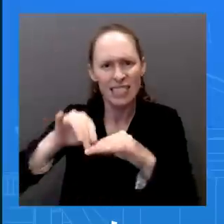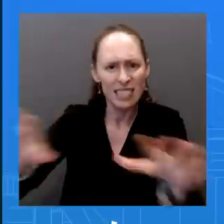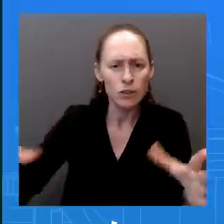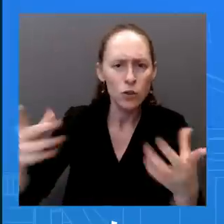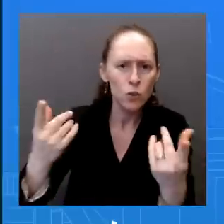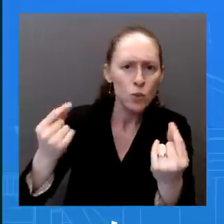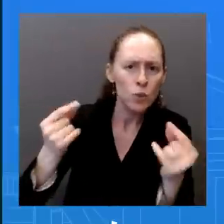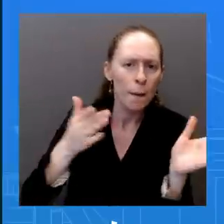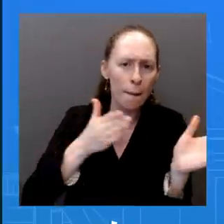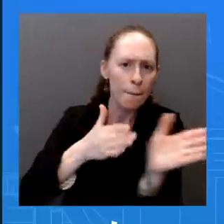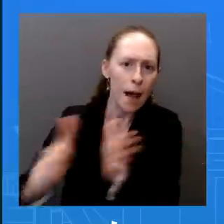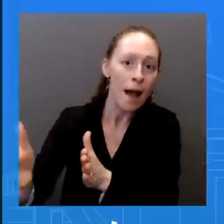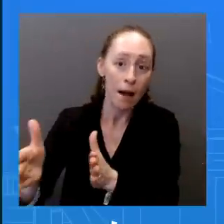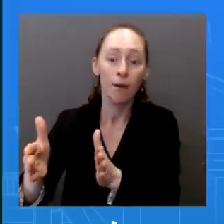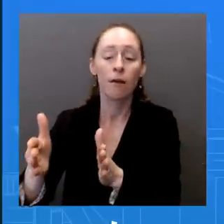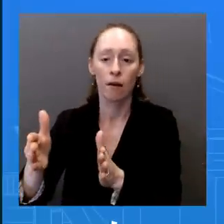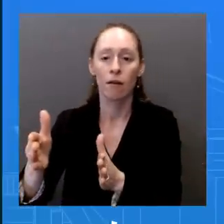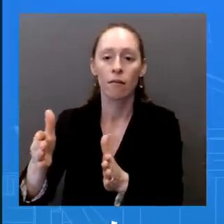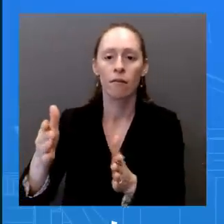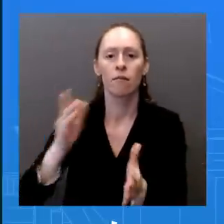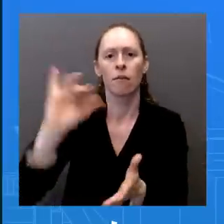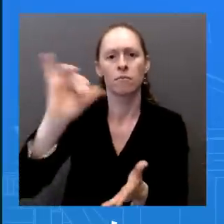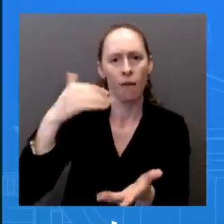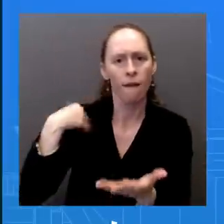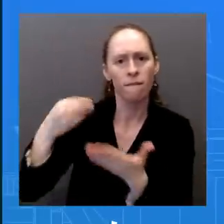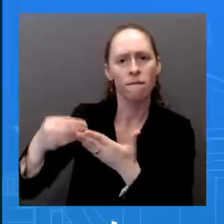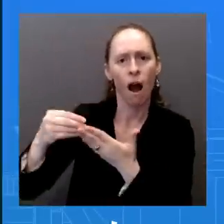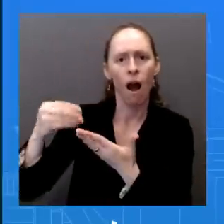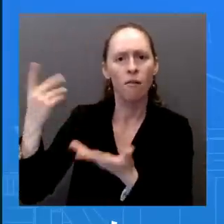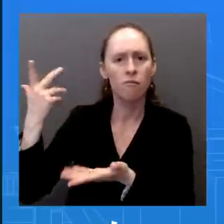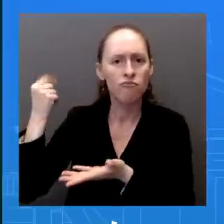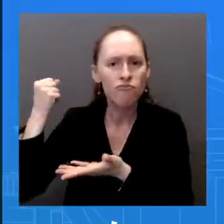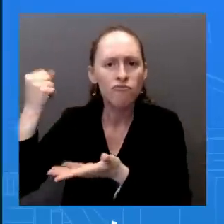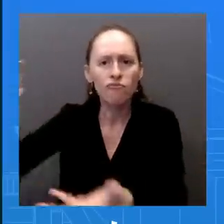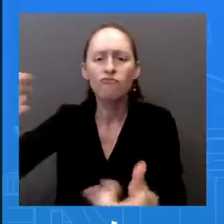and ensure countries have the resources they need to build strong,